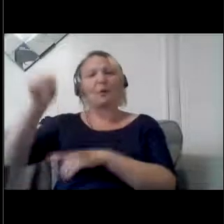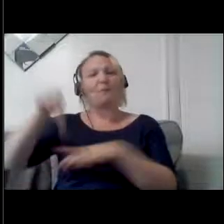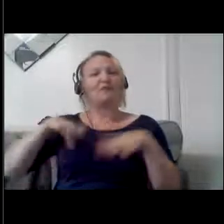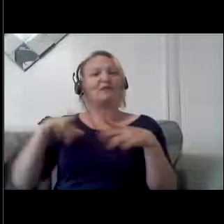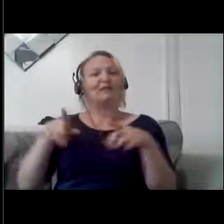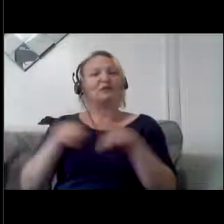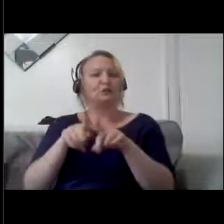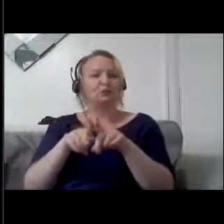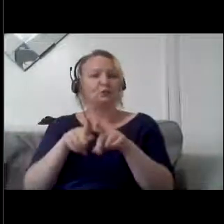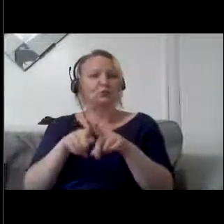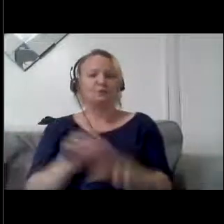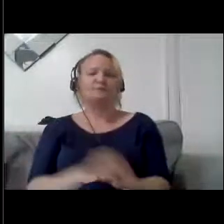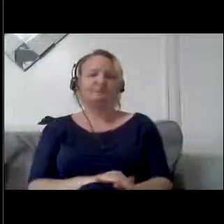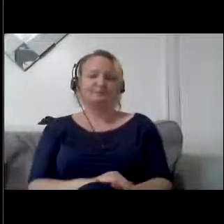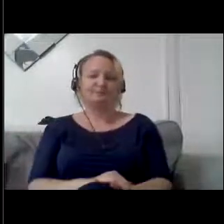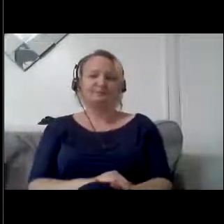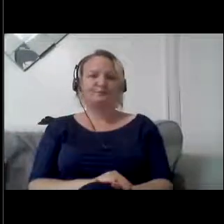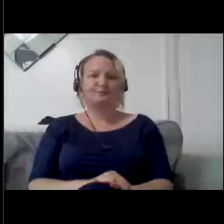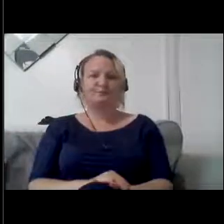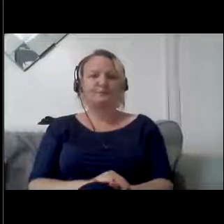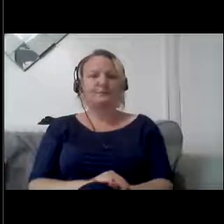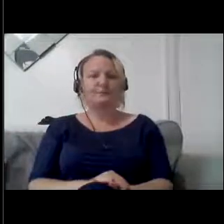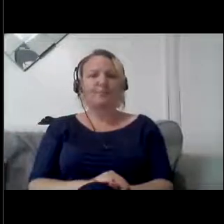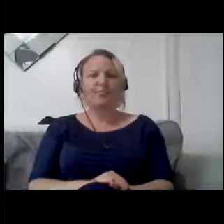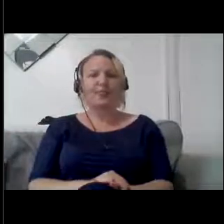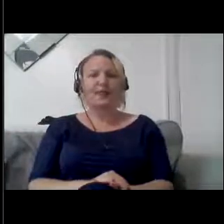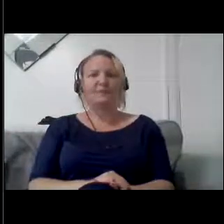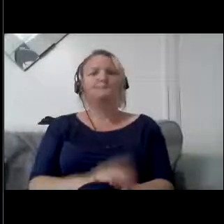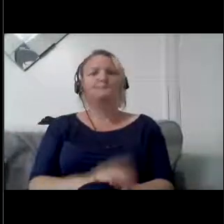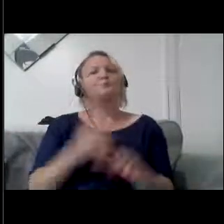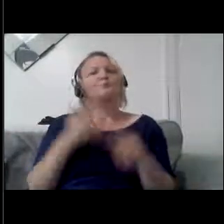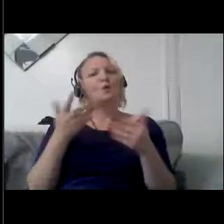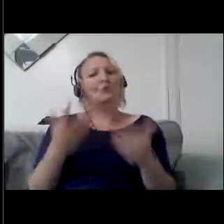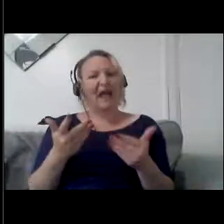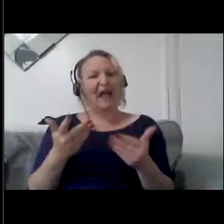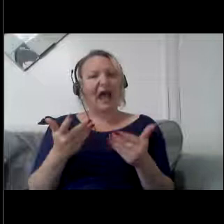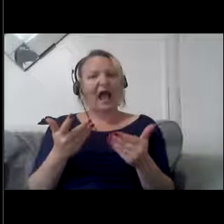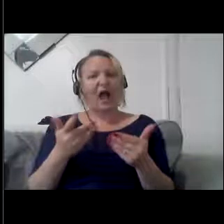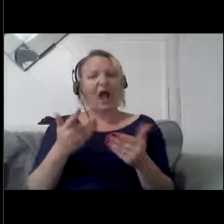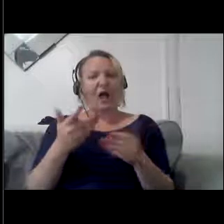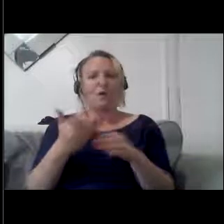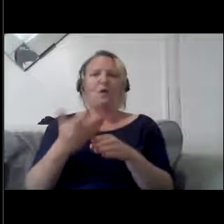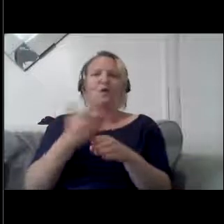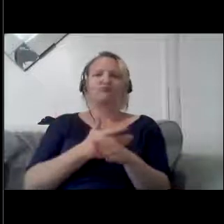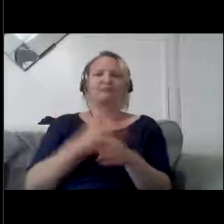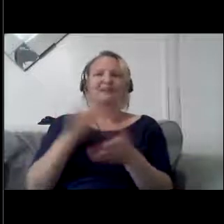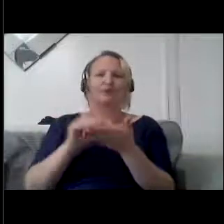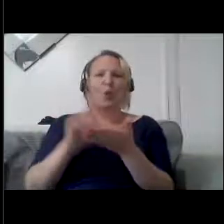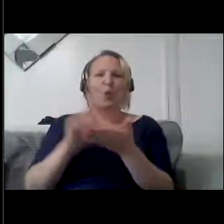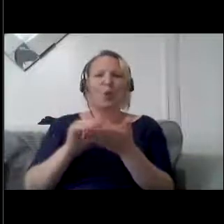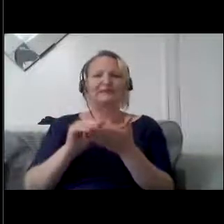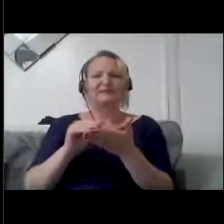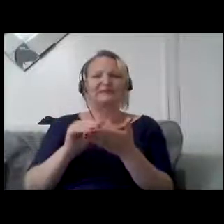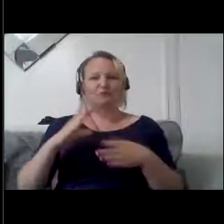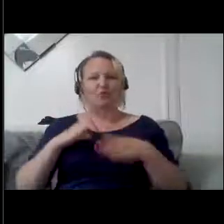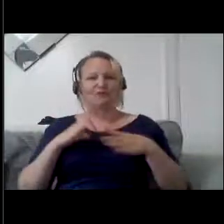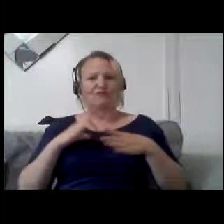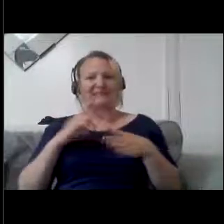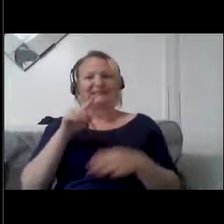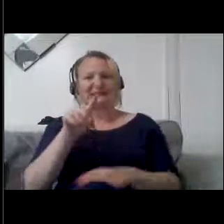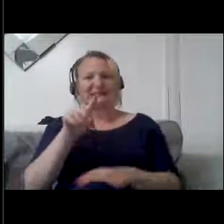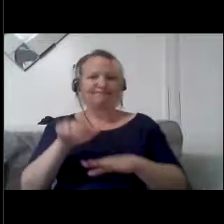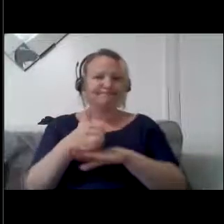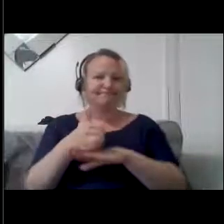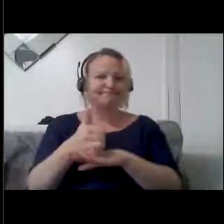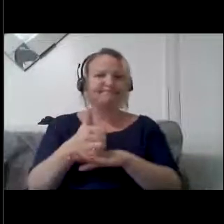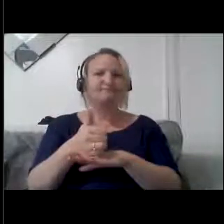sure that you have your say. So we're going to move now to our pre-recorded section, and I look forward to talking to you